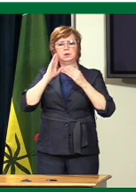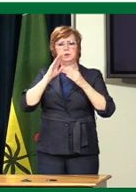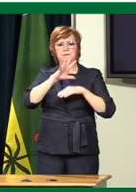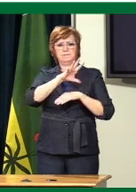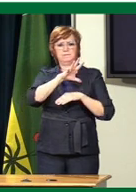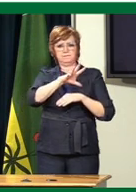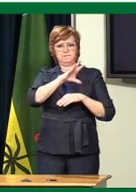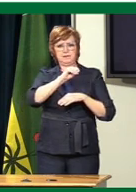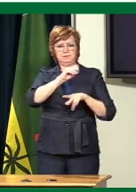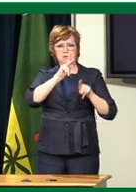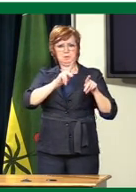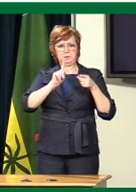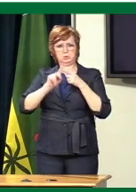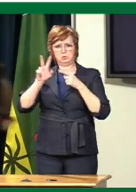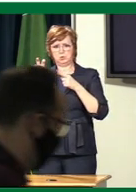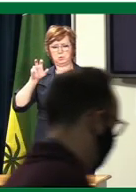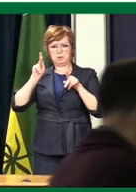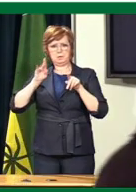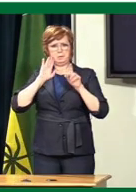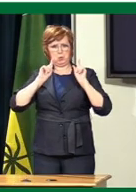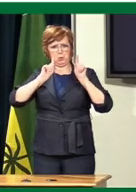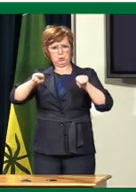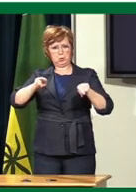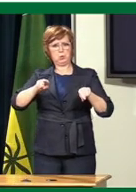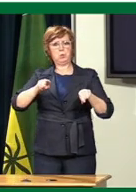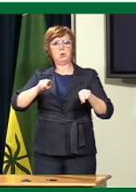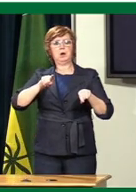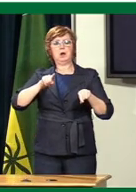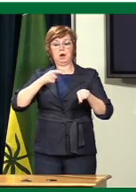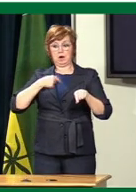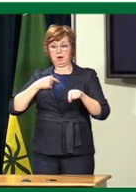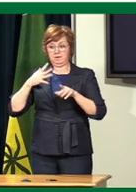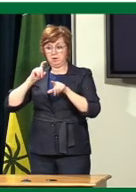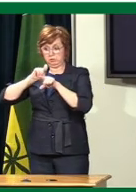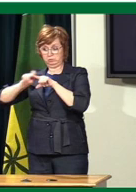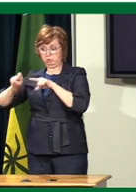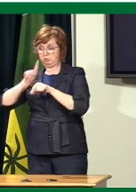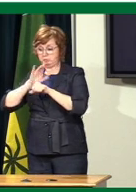and 300 people attending. It's something that I have independently confirmed.